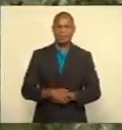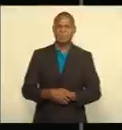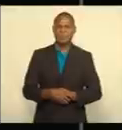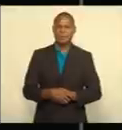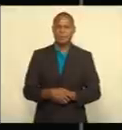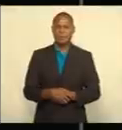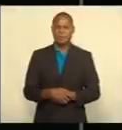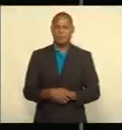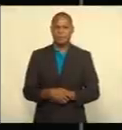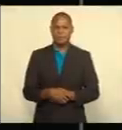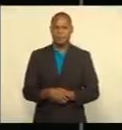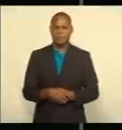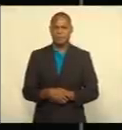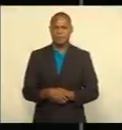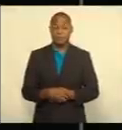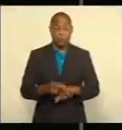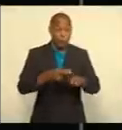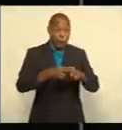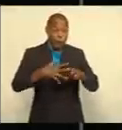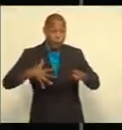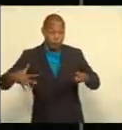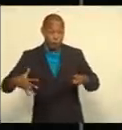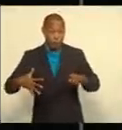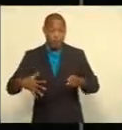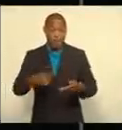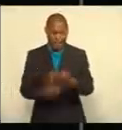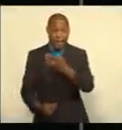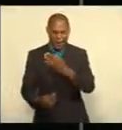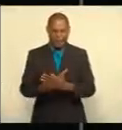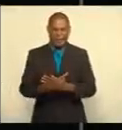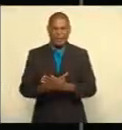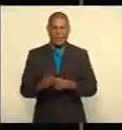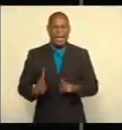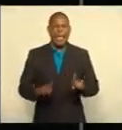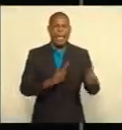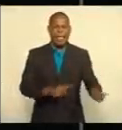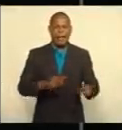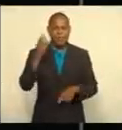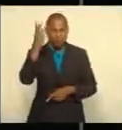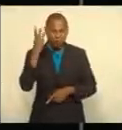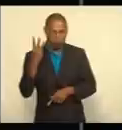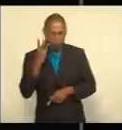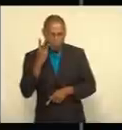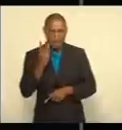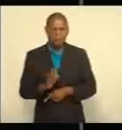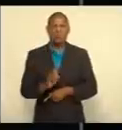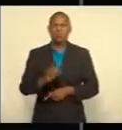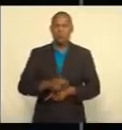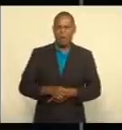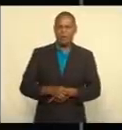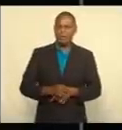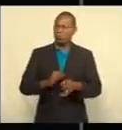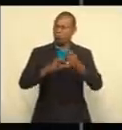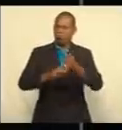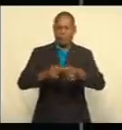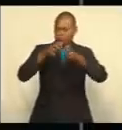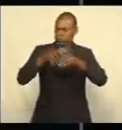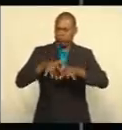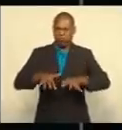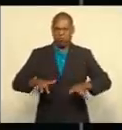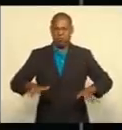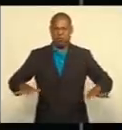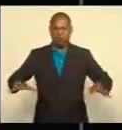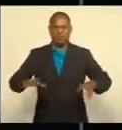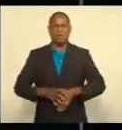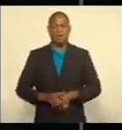News. The funeral service attended by the 53-year-old woman last week is branded a potential super spreader of the recent